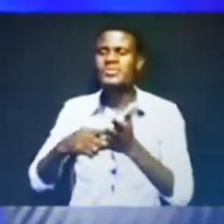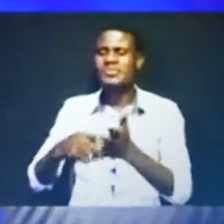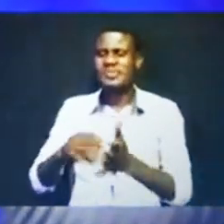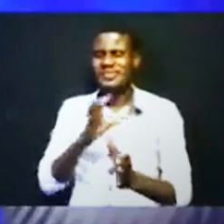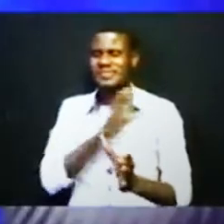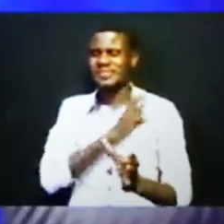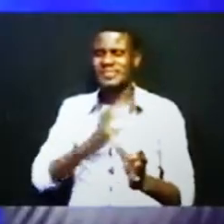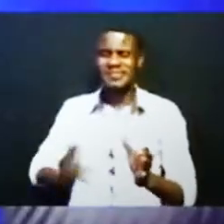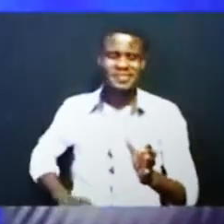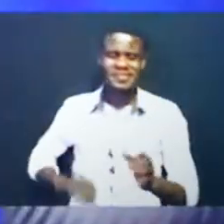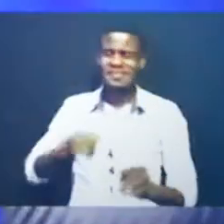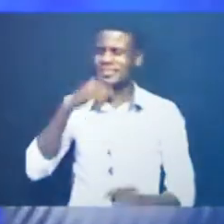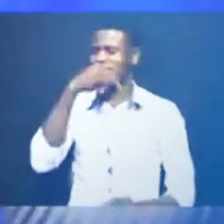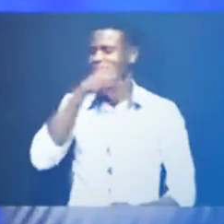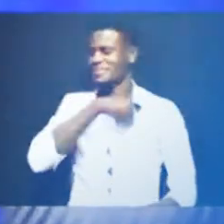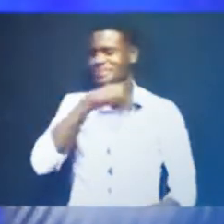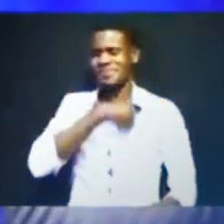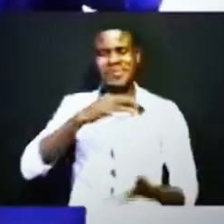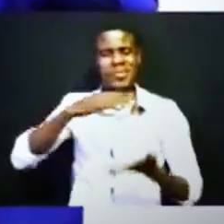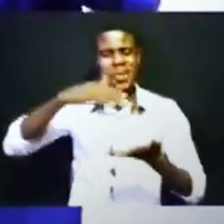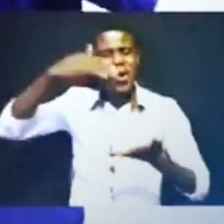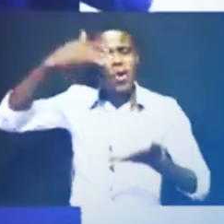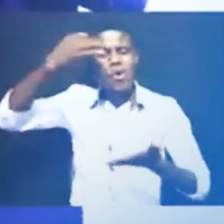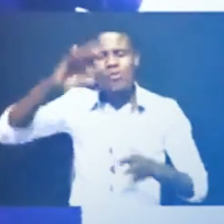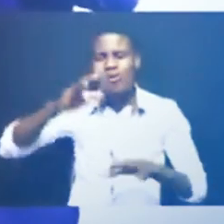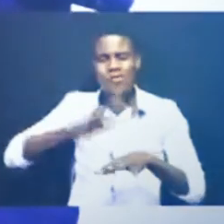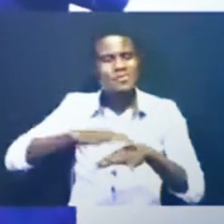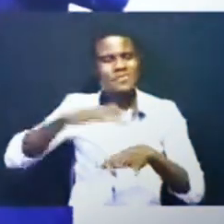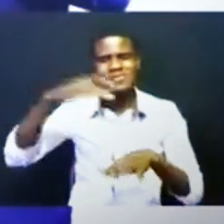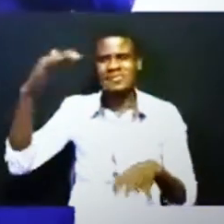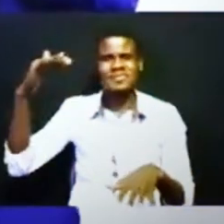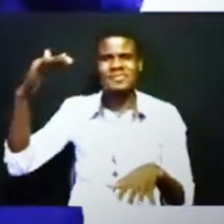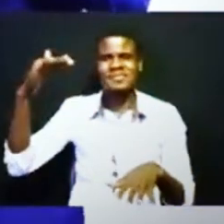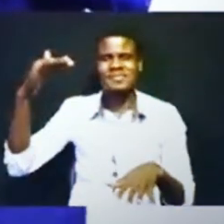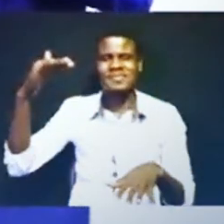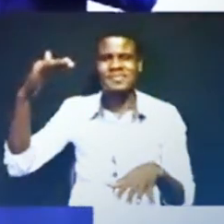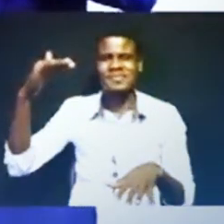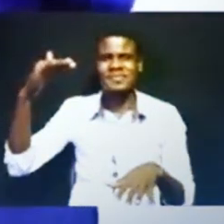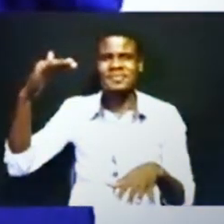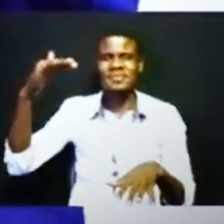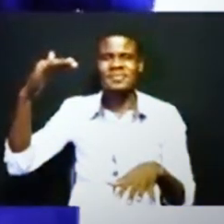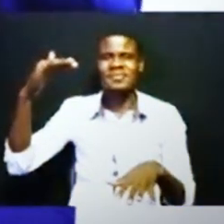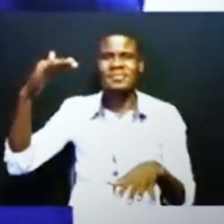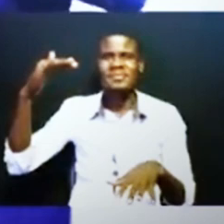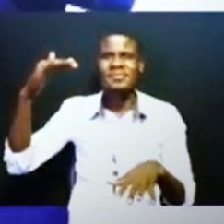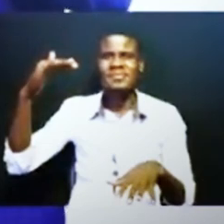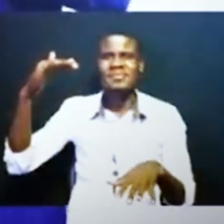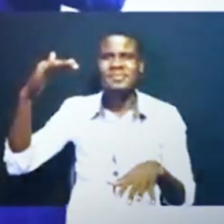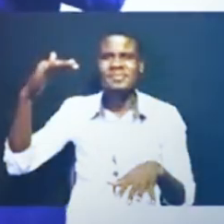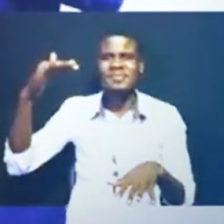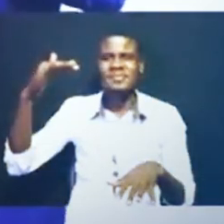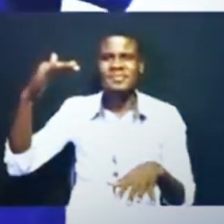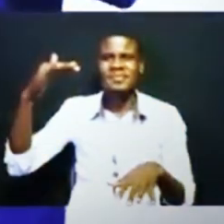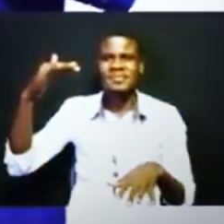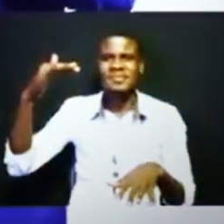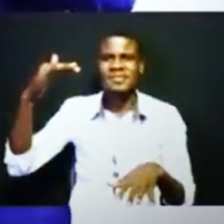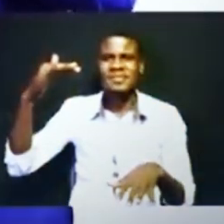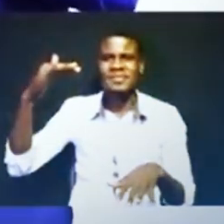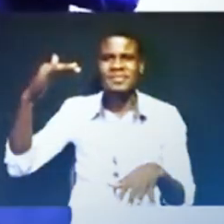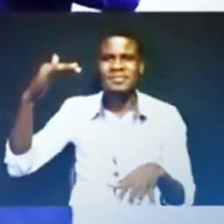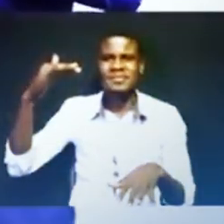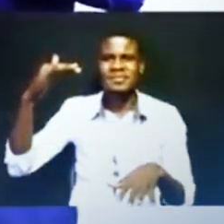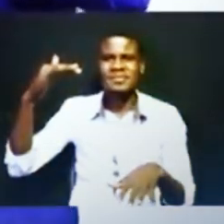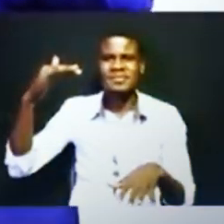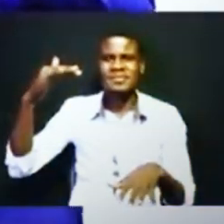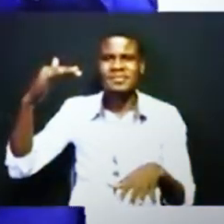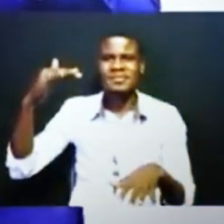the hope of glory. So be tia una so ano tu sinti duya and se se on fa ya udi ense umu enko ne mum ese usi ejina